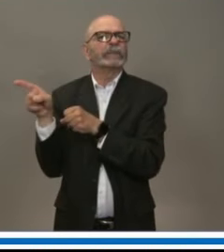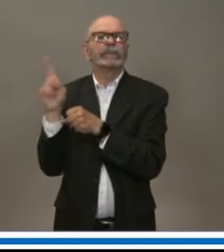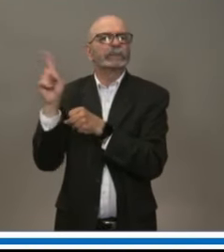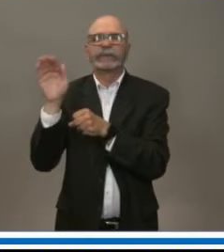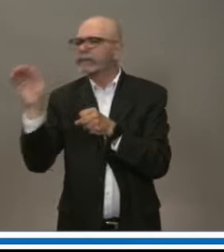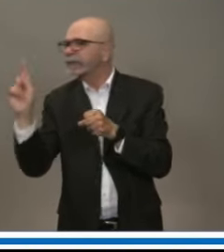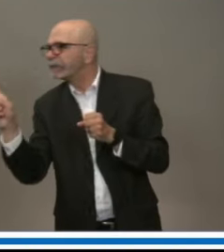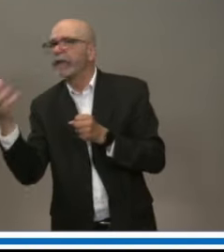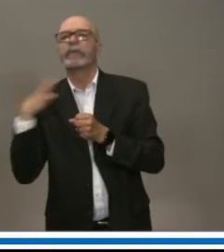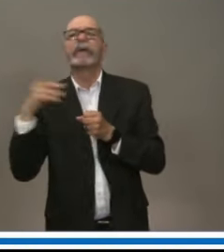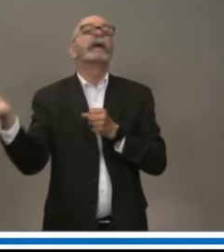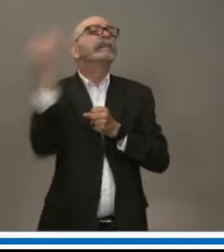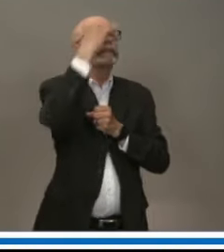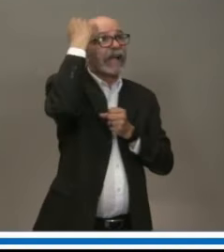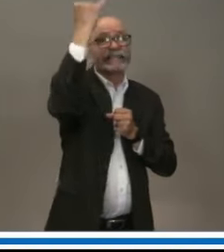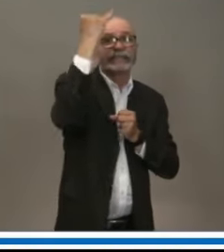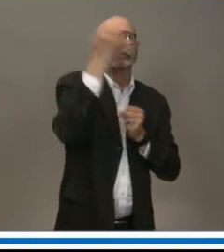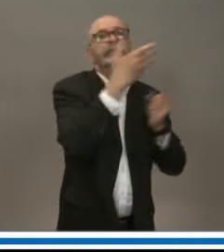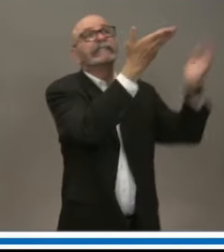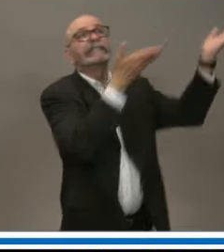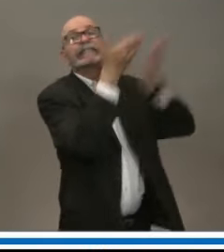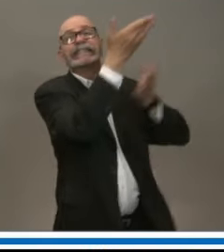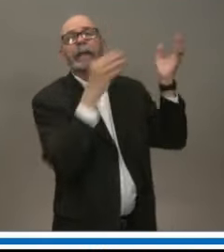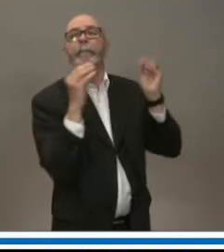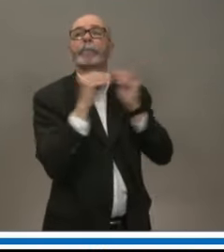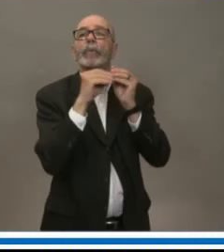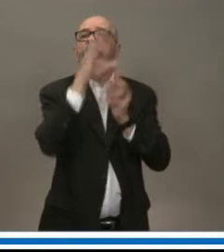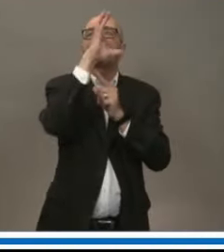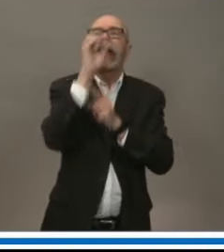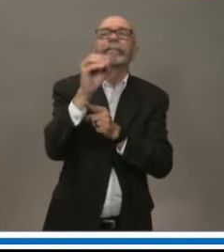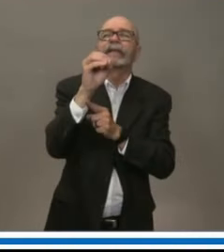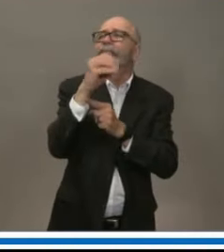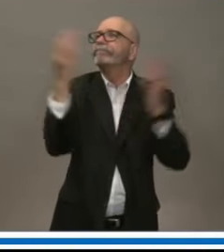of goods right here in our own region, which we'll continue to look at.